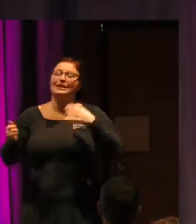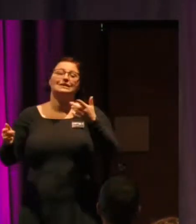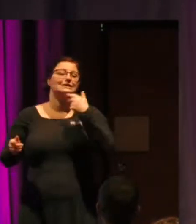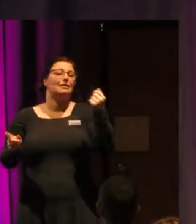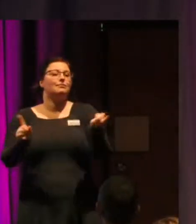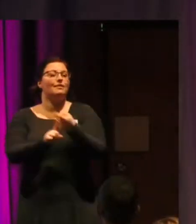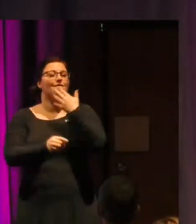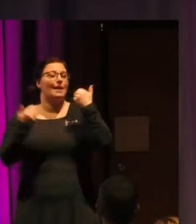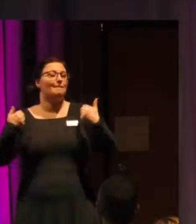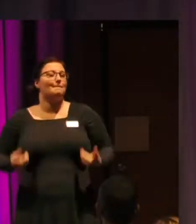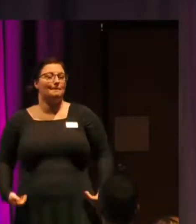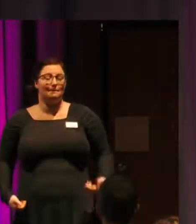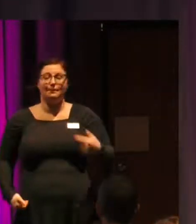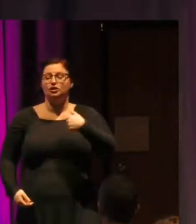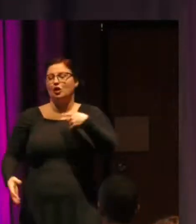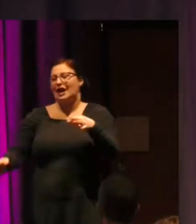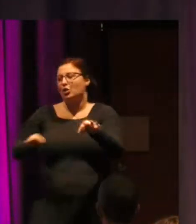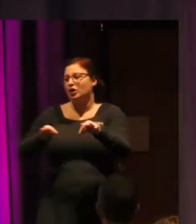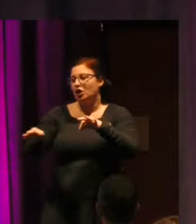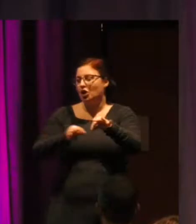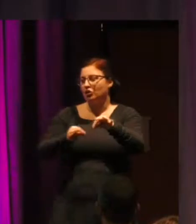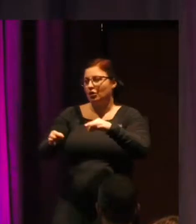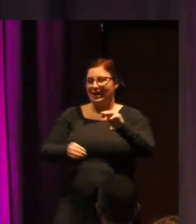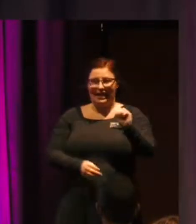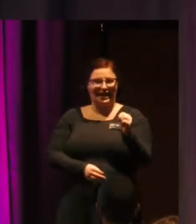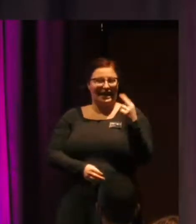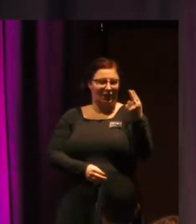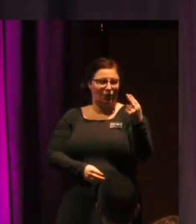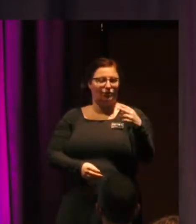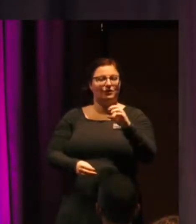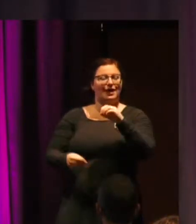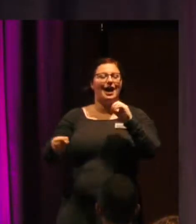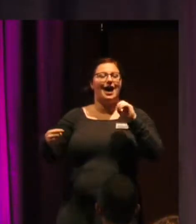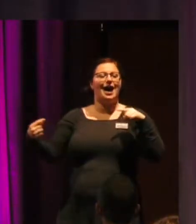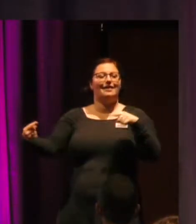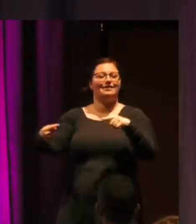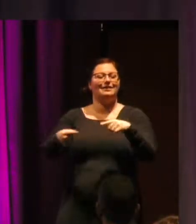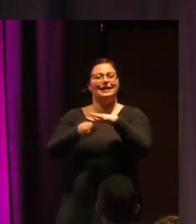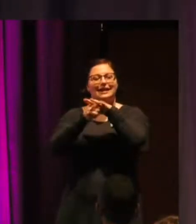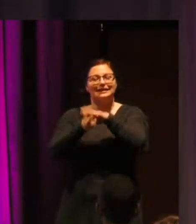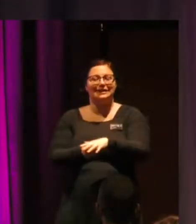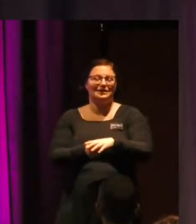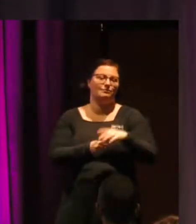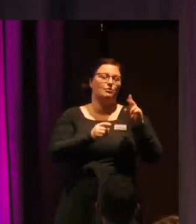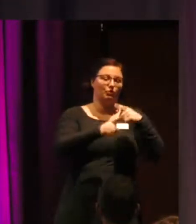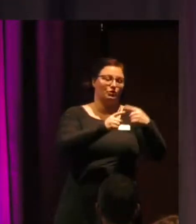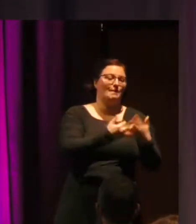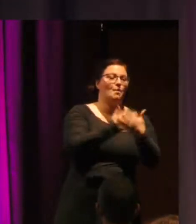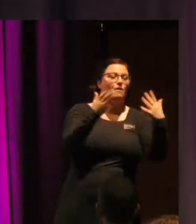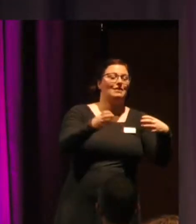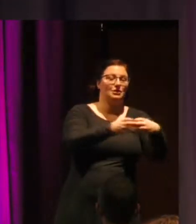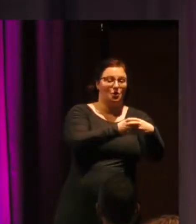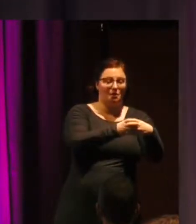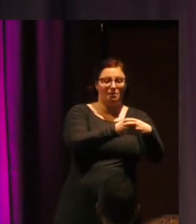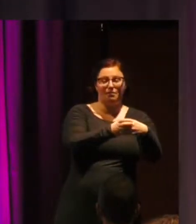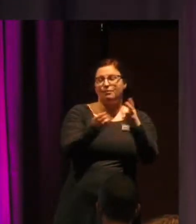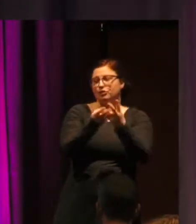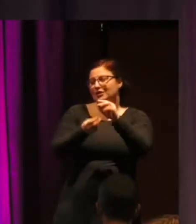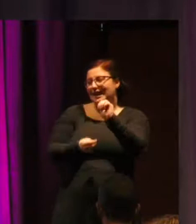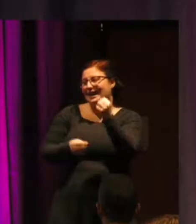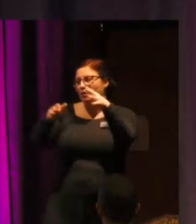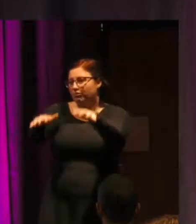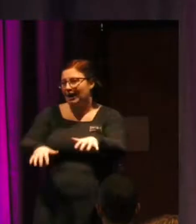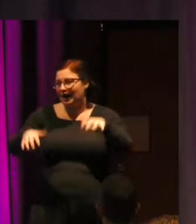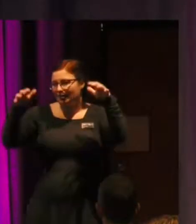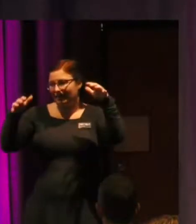to myself. I'm the coordinator of the European Parliament's Anti-Racism and Diversity Intergroup. So in the European Parliament, we